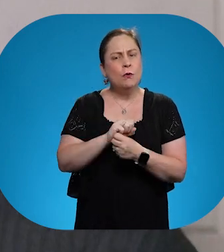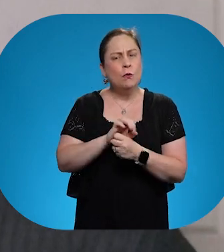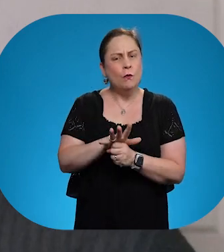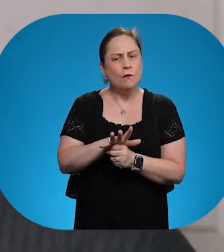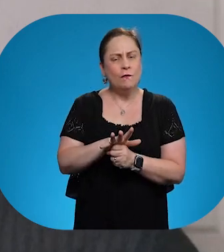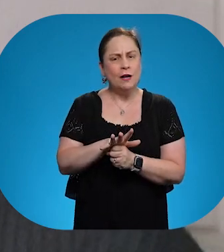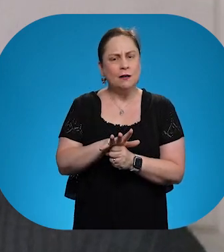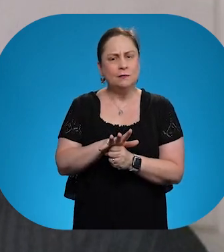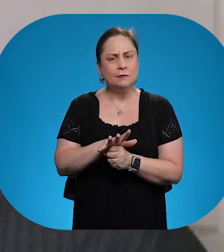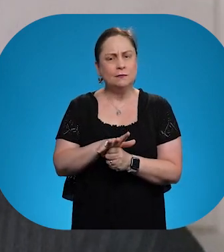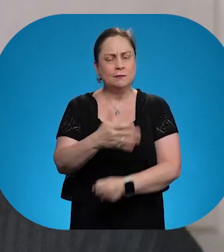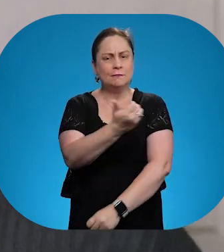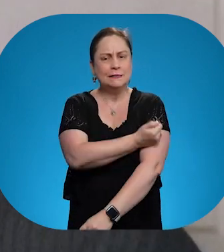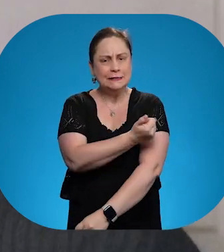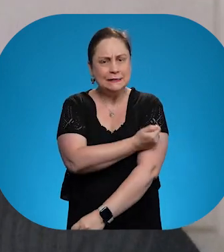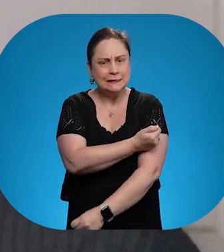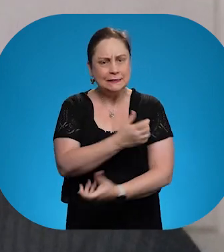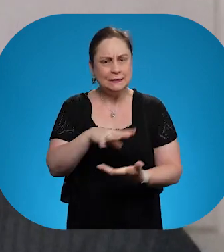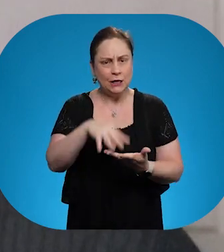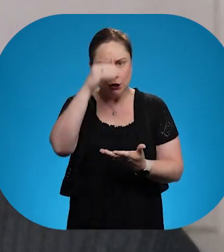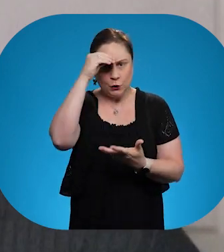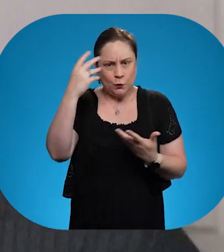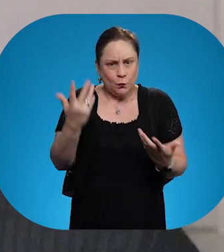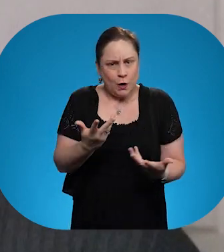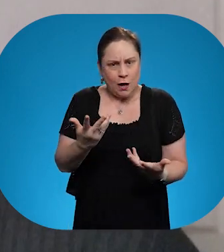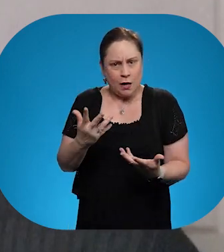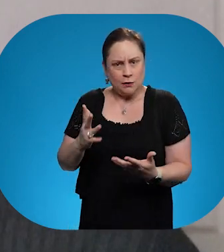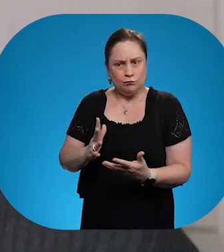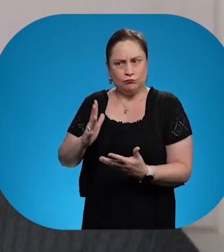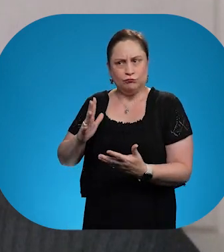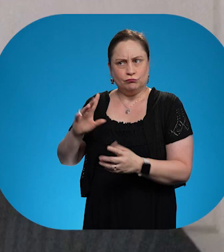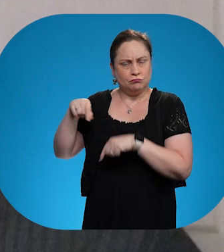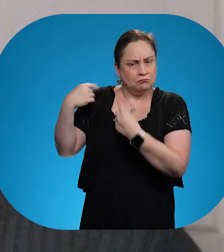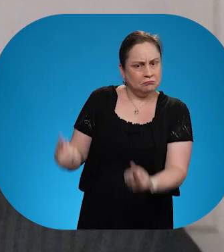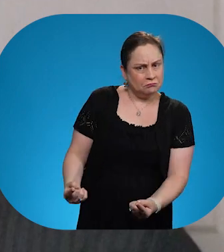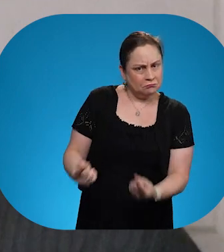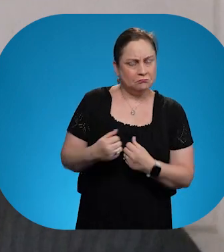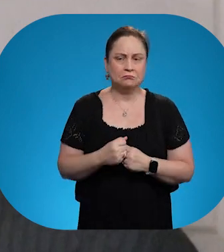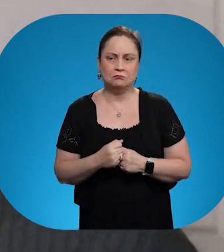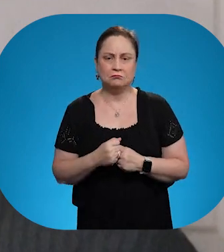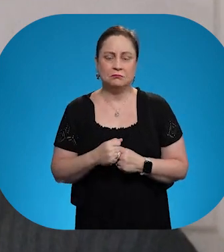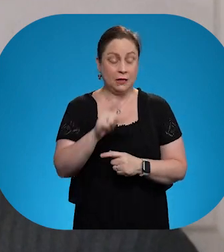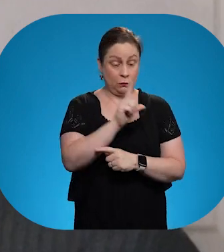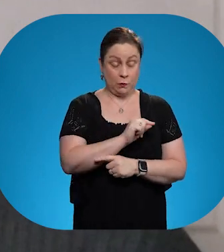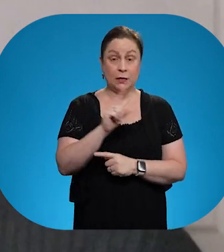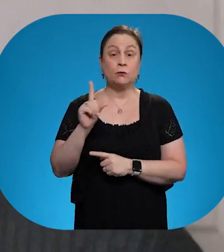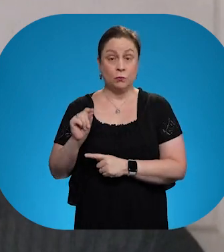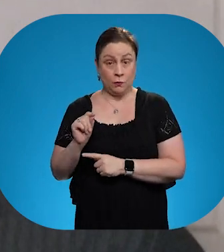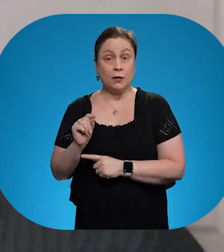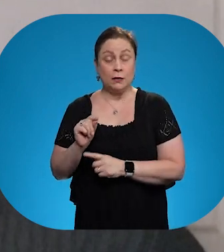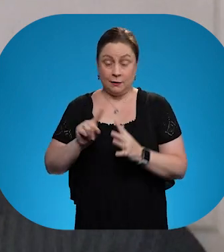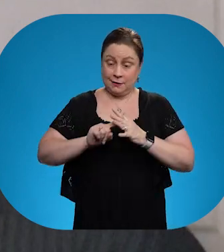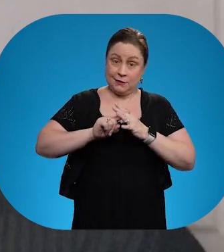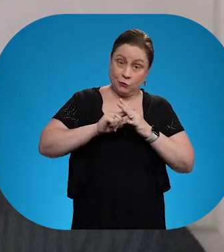What have we learned from COVID-19 and vaccines from early on?